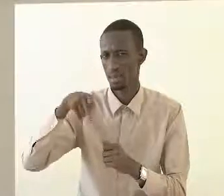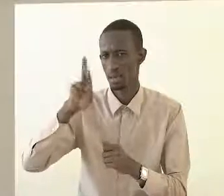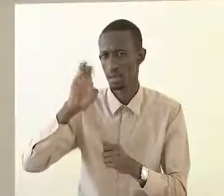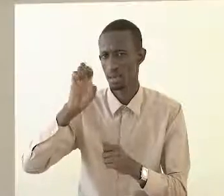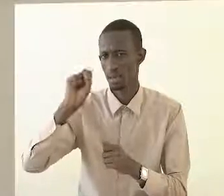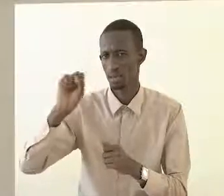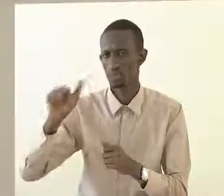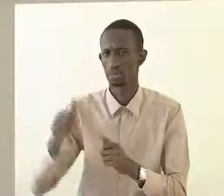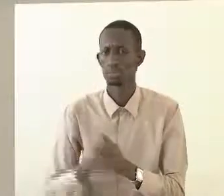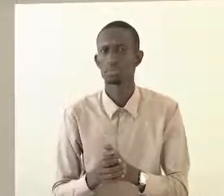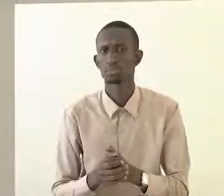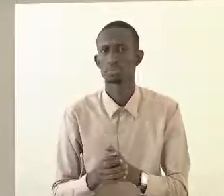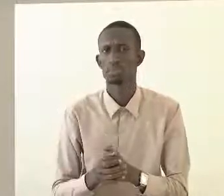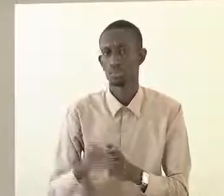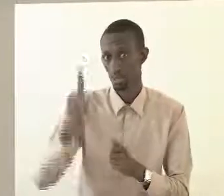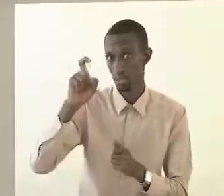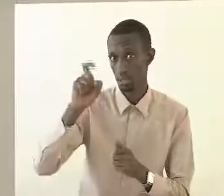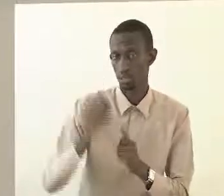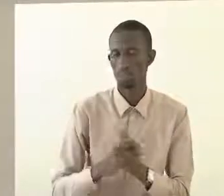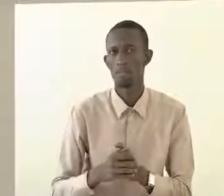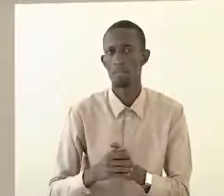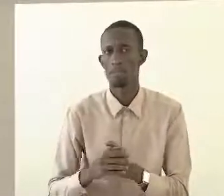dx in terms of